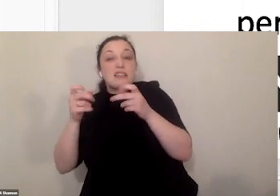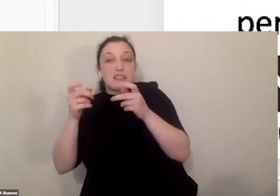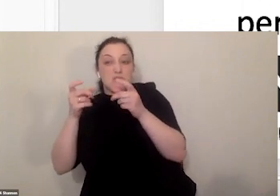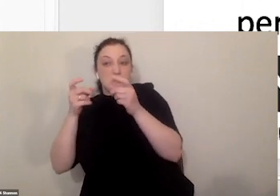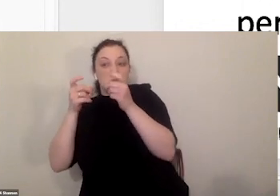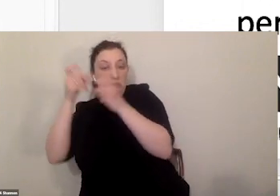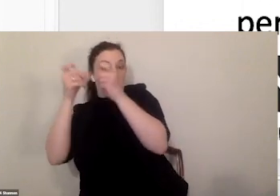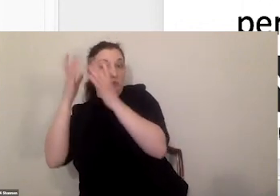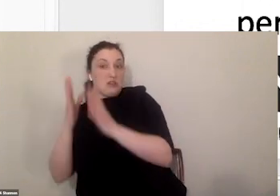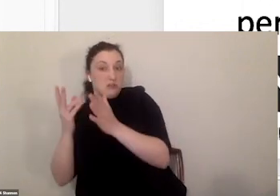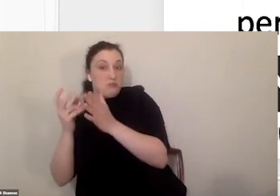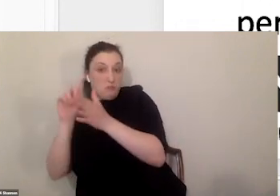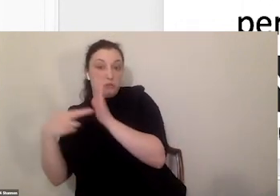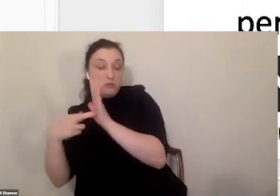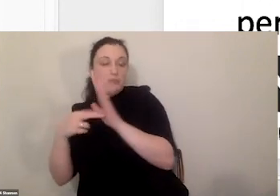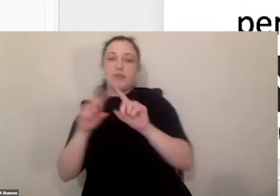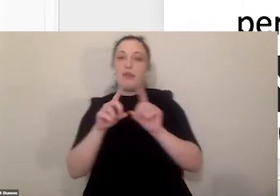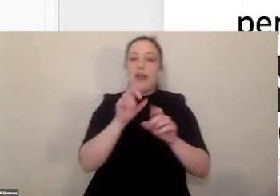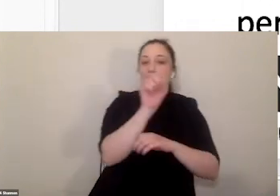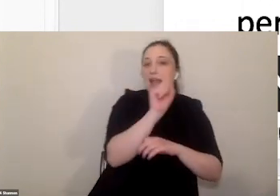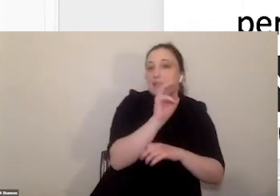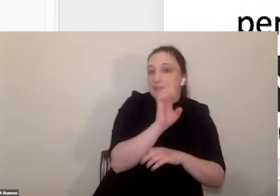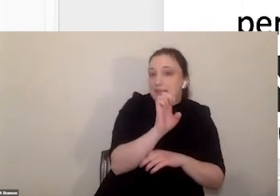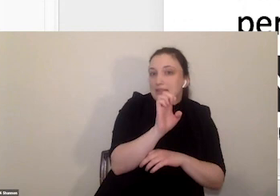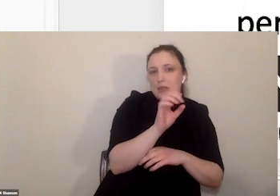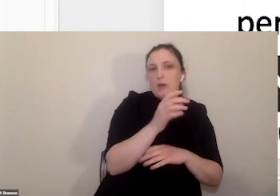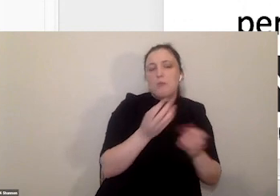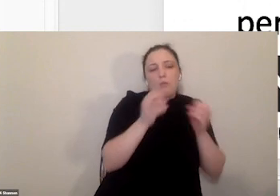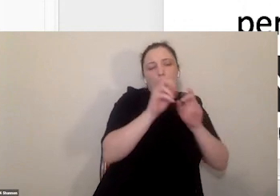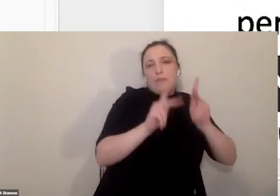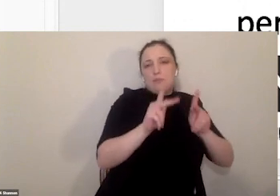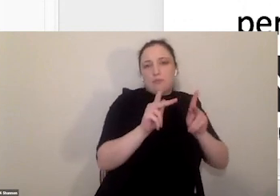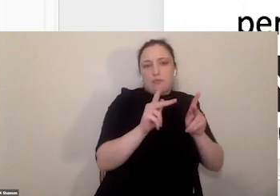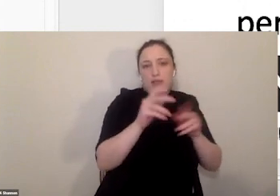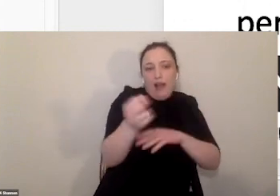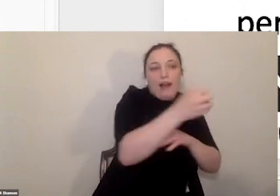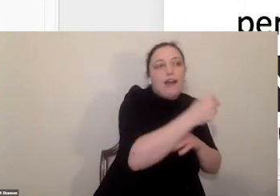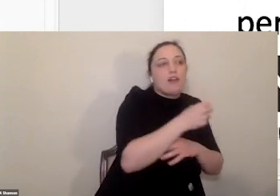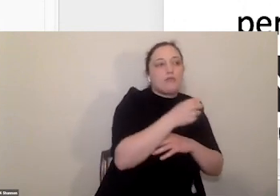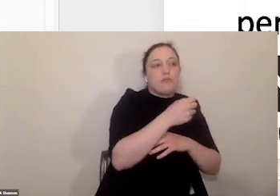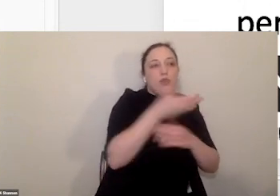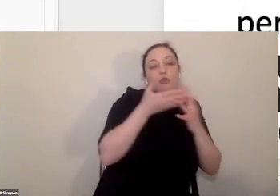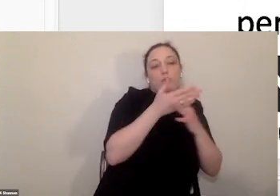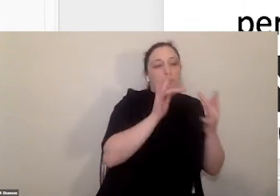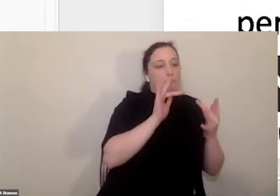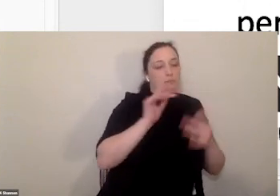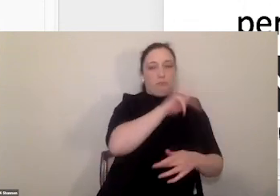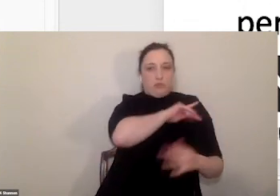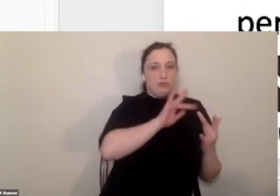from direct personal mentorships. That gives us a way forward with respect to mentorship and how it works currently in the context